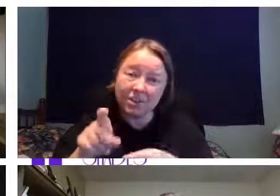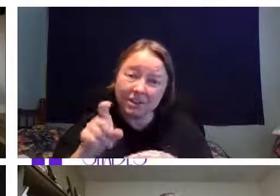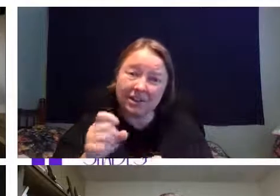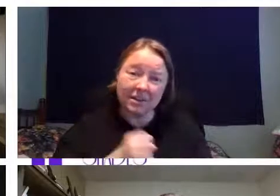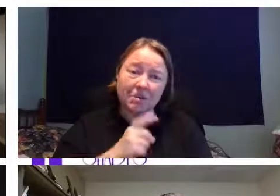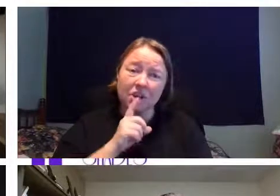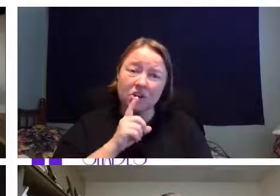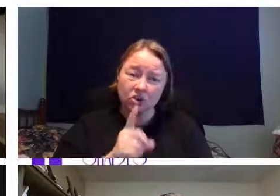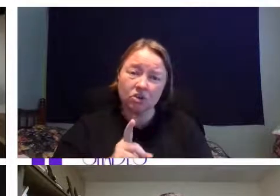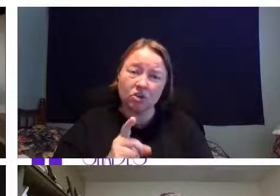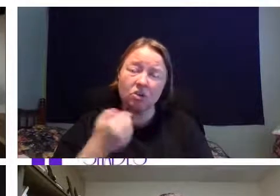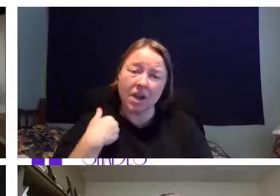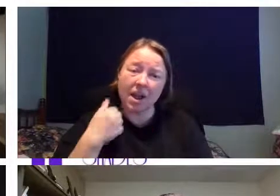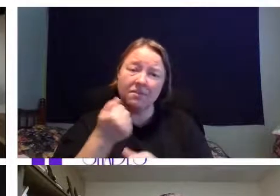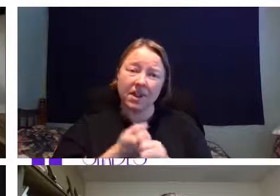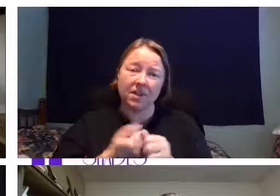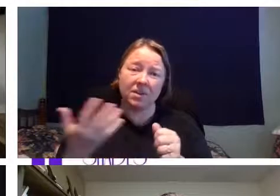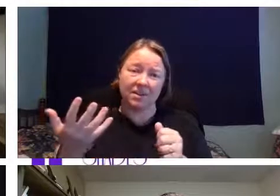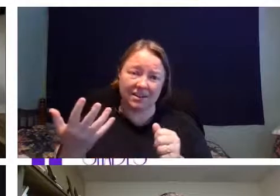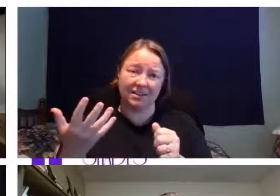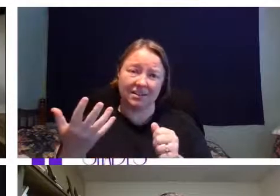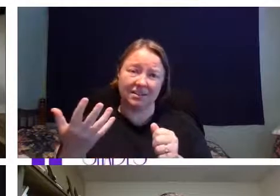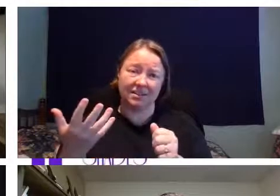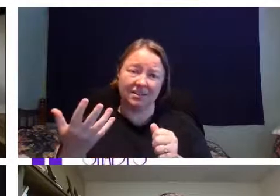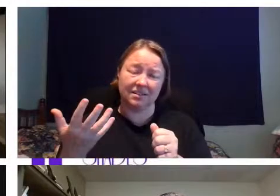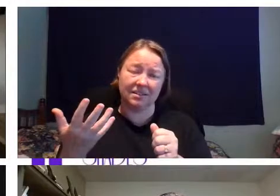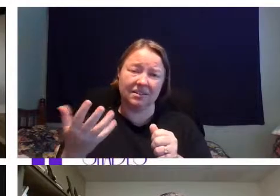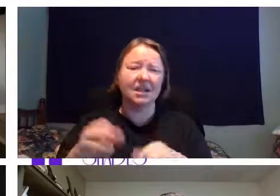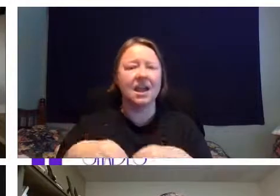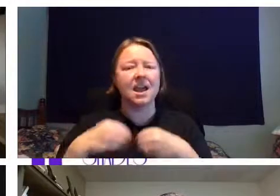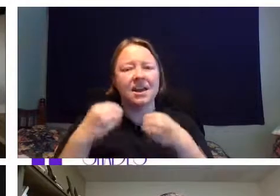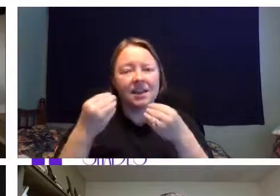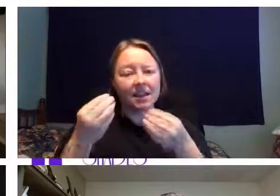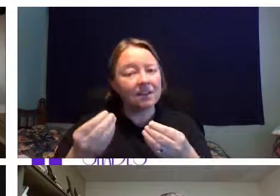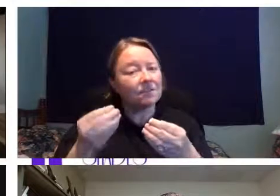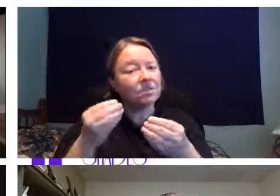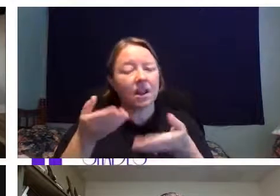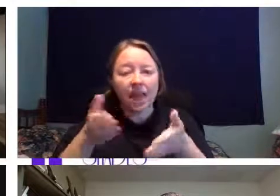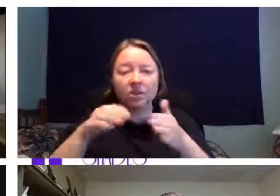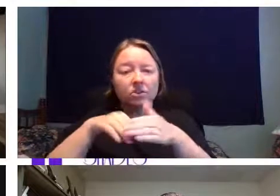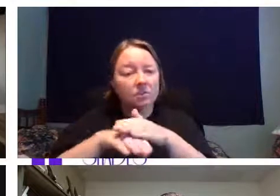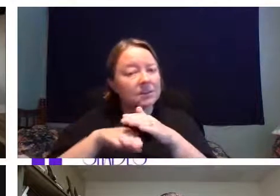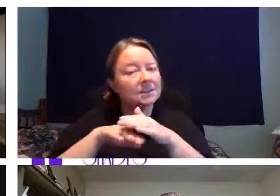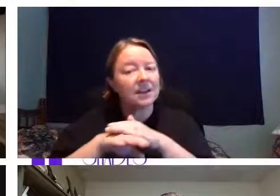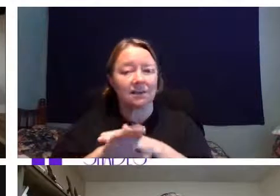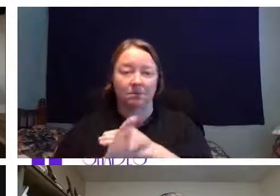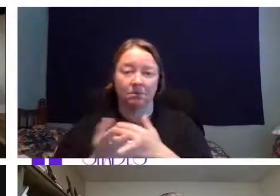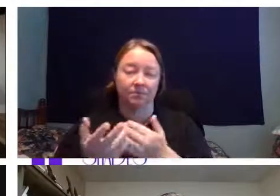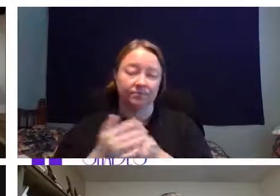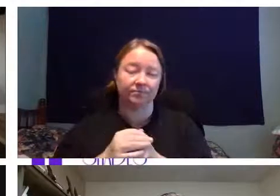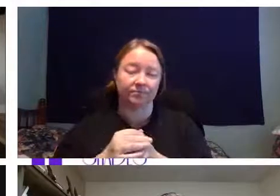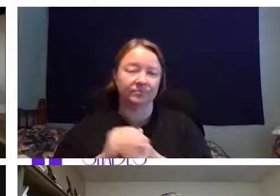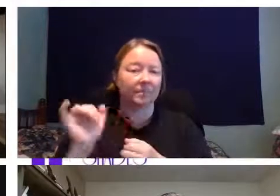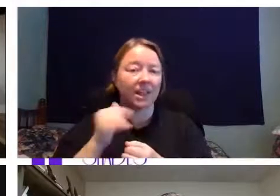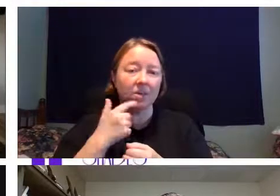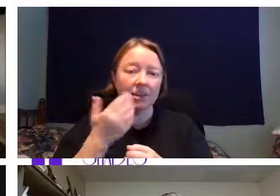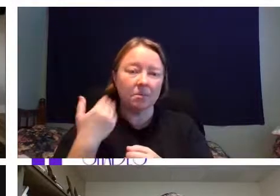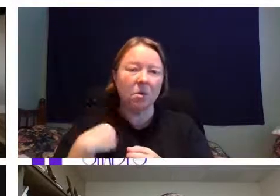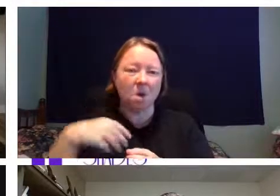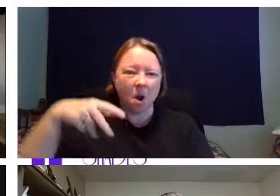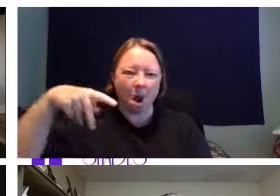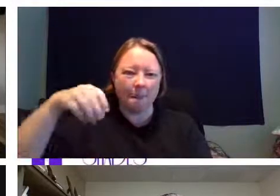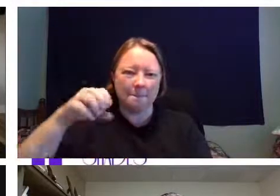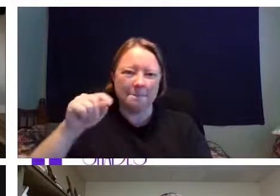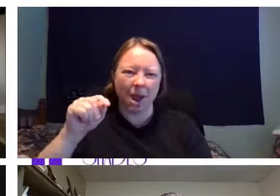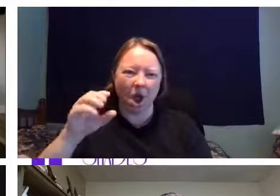that you have everything, that gives you the accessibility as well. So like you mentioned, the potholes,